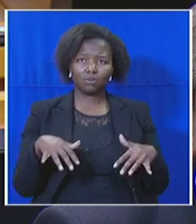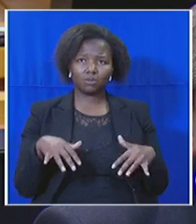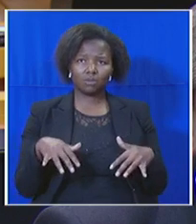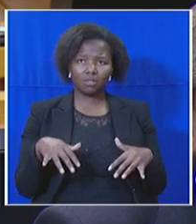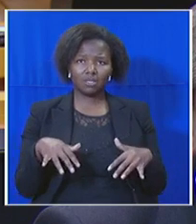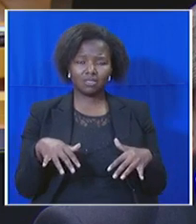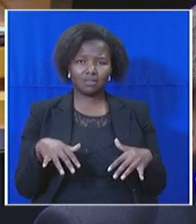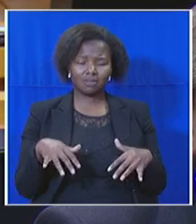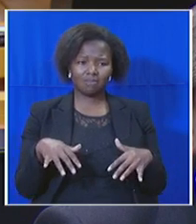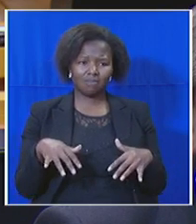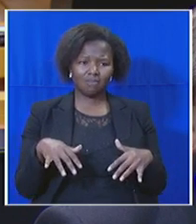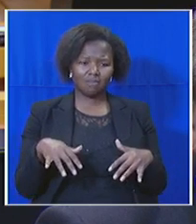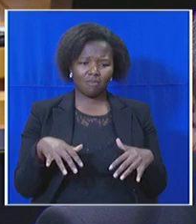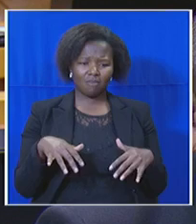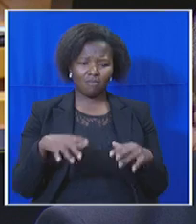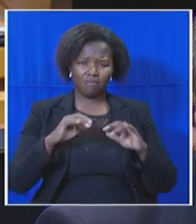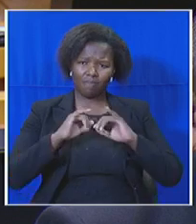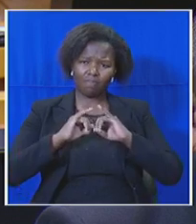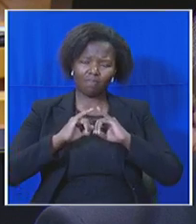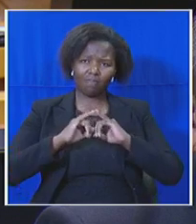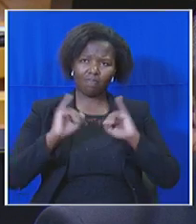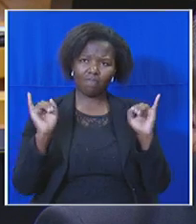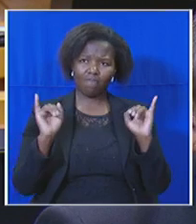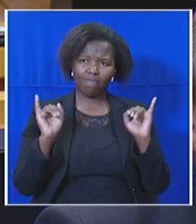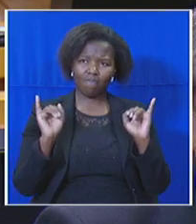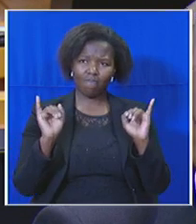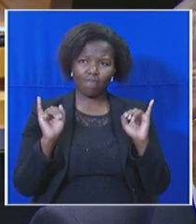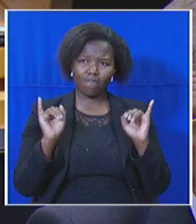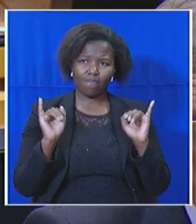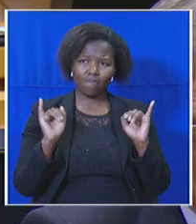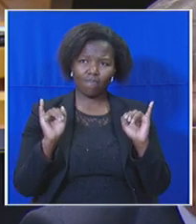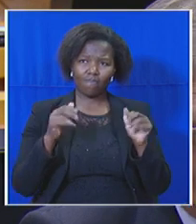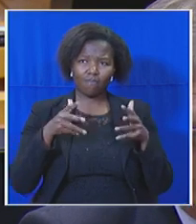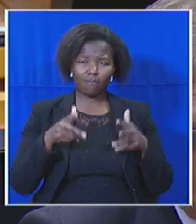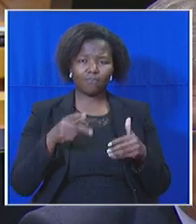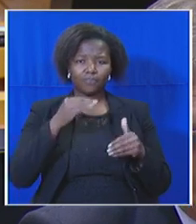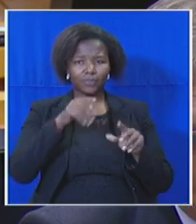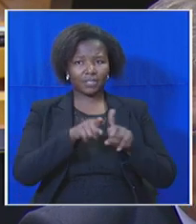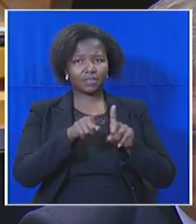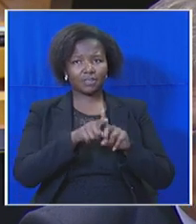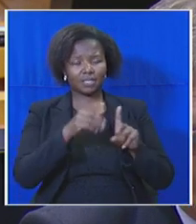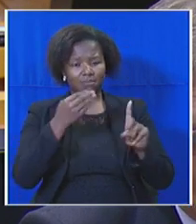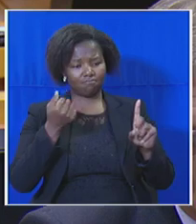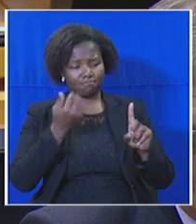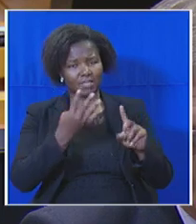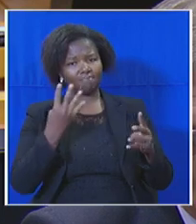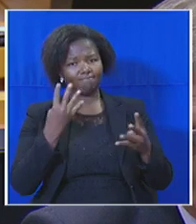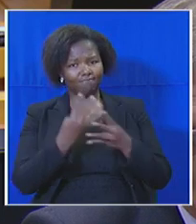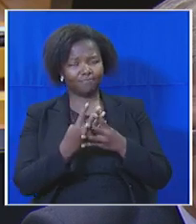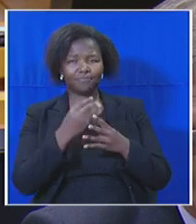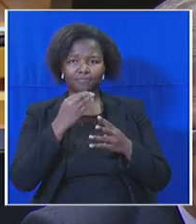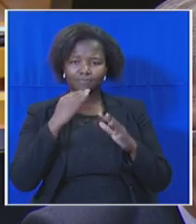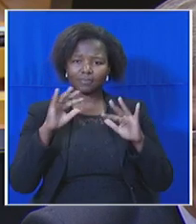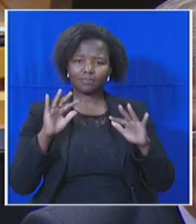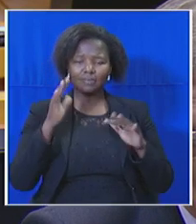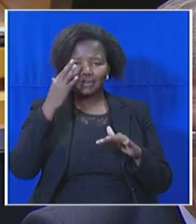deplorable. Understands that the conviction was secured from the sterling argument by State